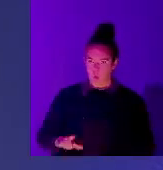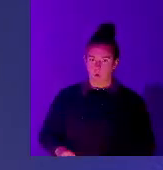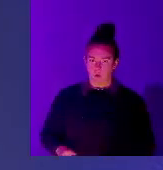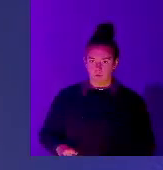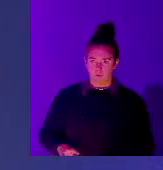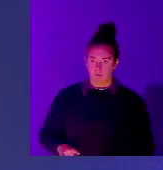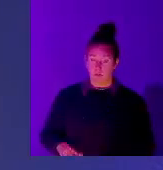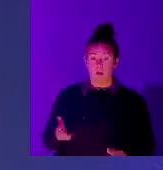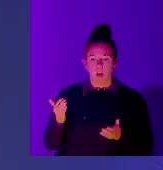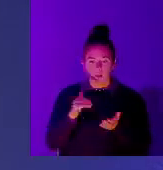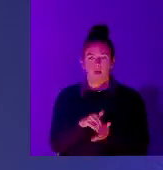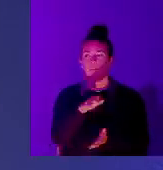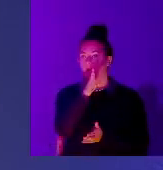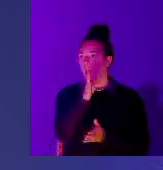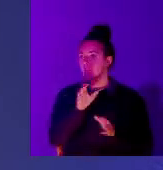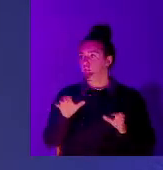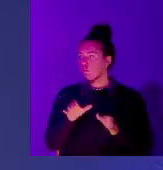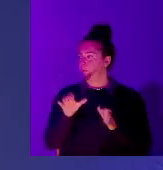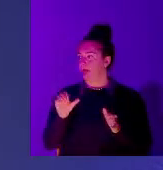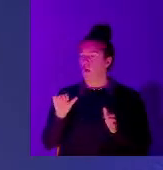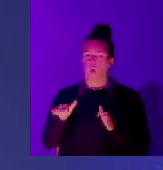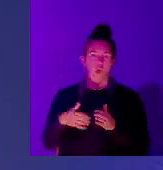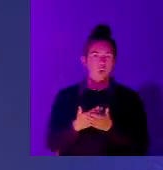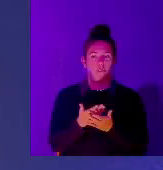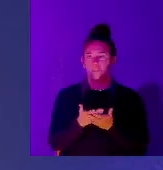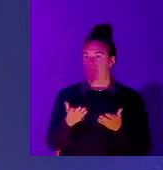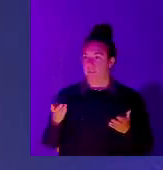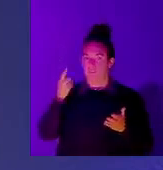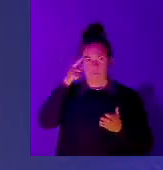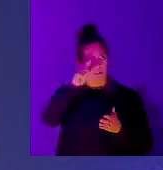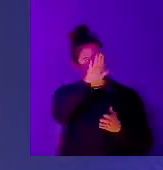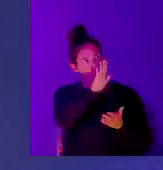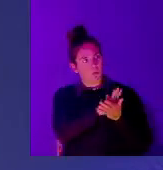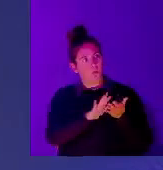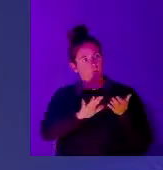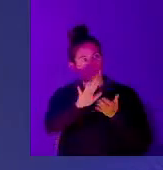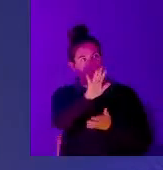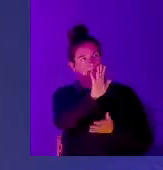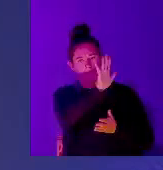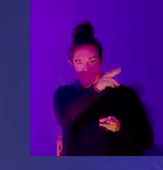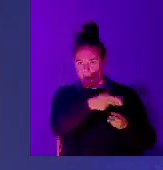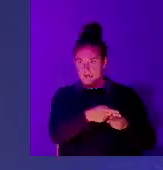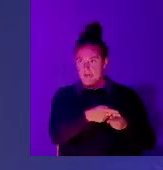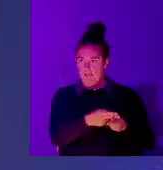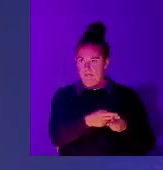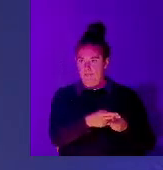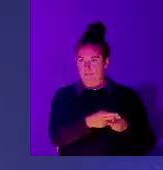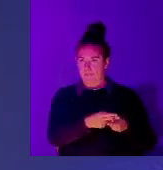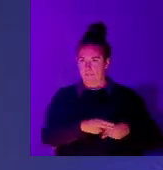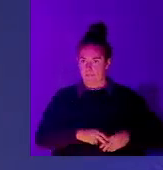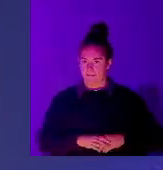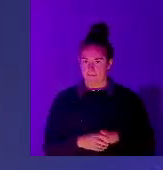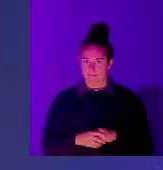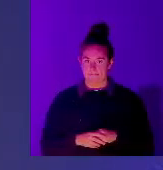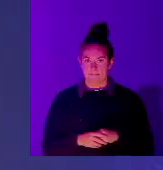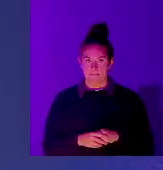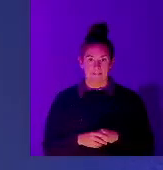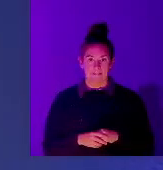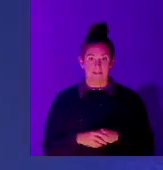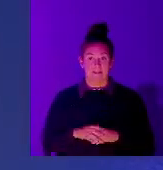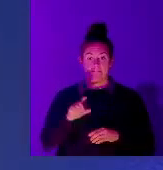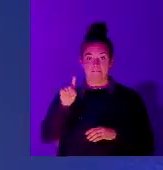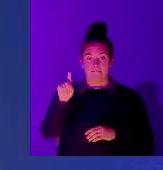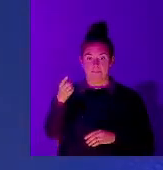all things for his glory and for the sake of his name and his reputation. In 1 Corinthians 15,